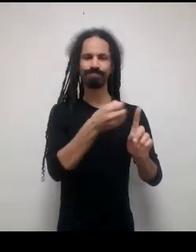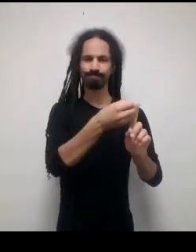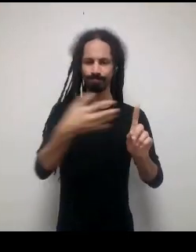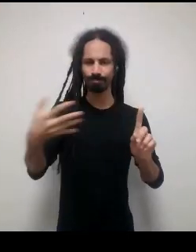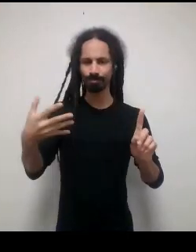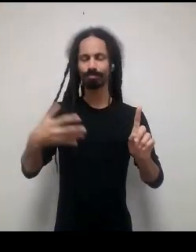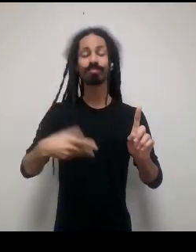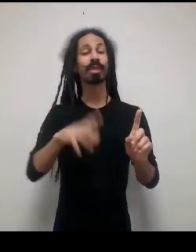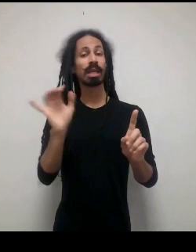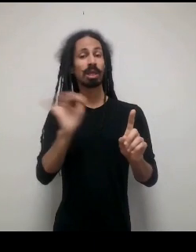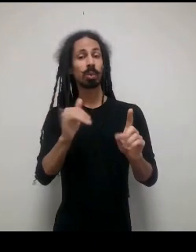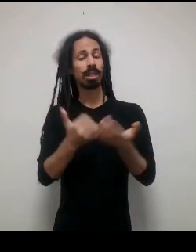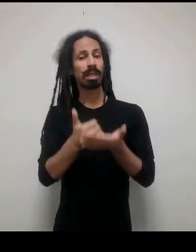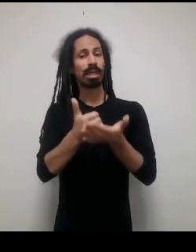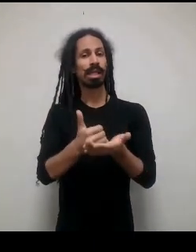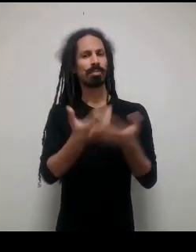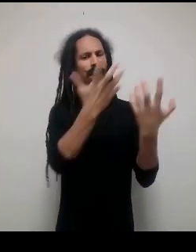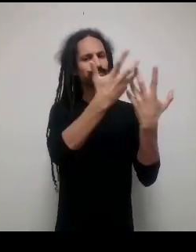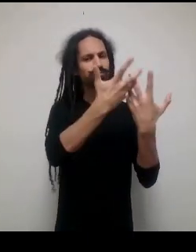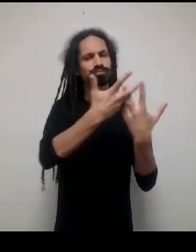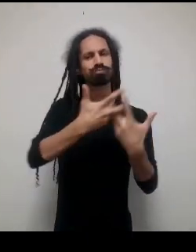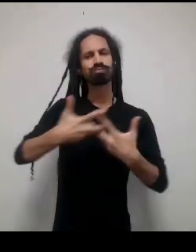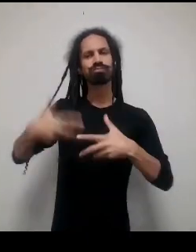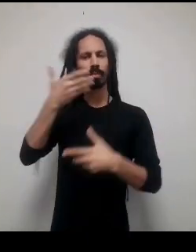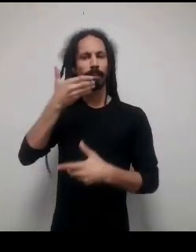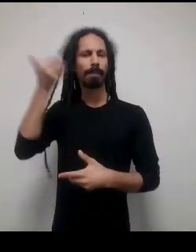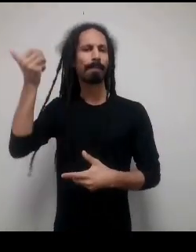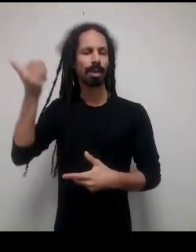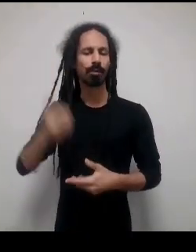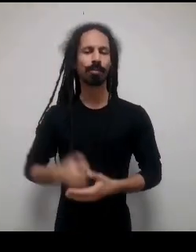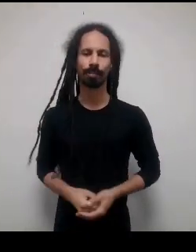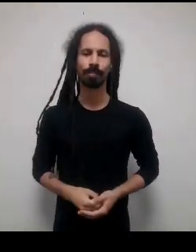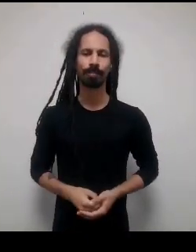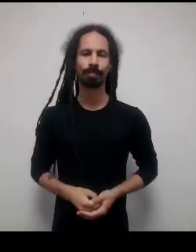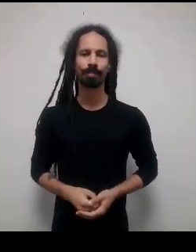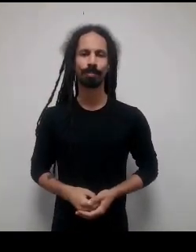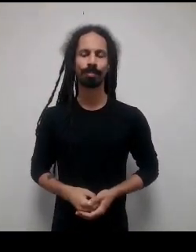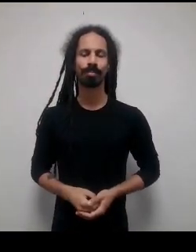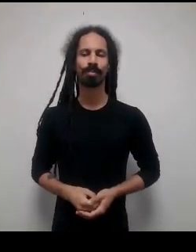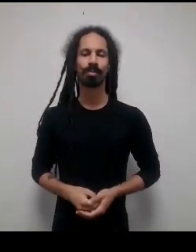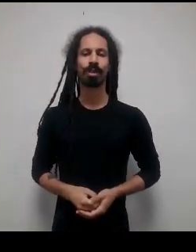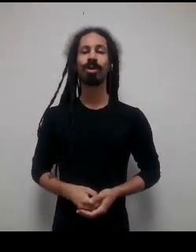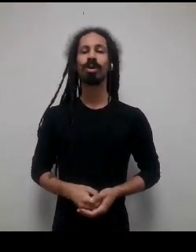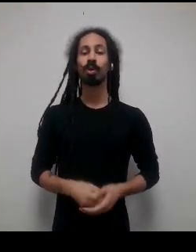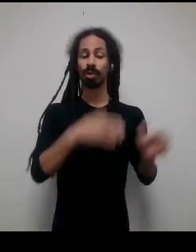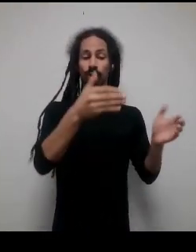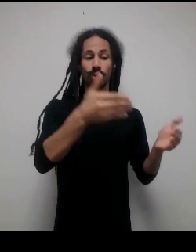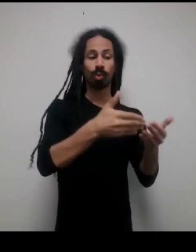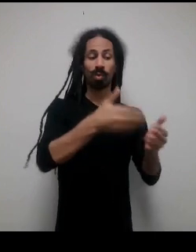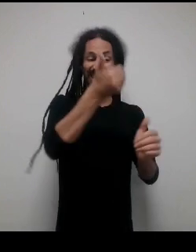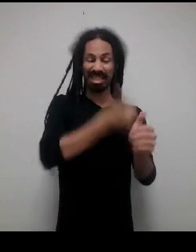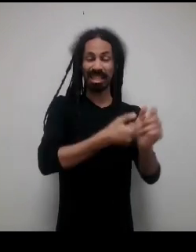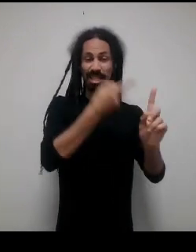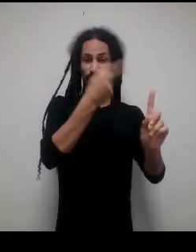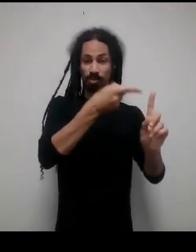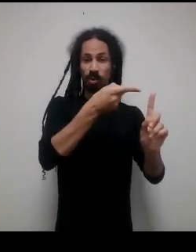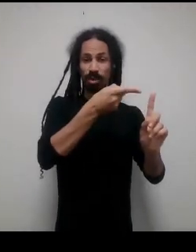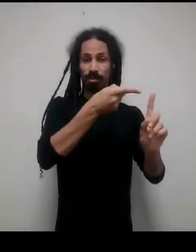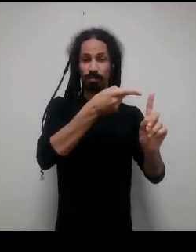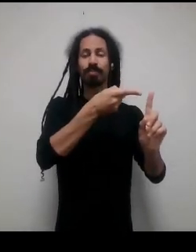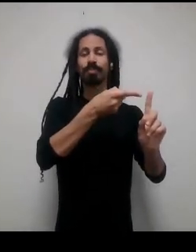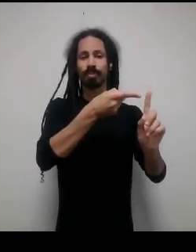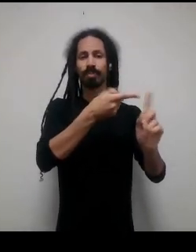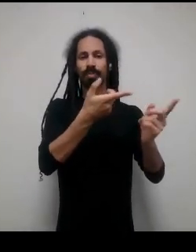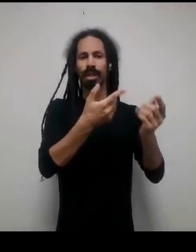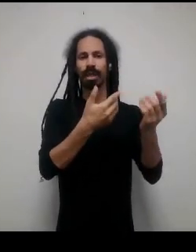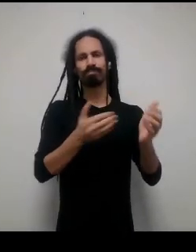and organized as you're presenting your ideas. When you introduce each main point, I would recommend to state your main